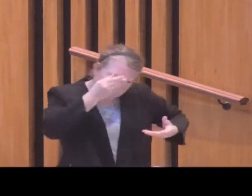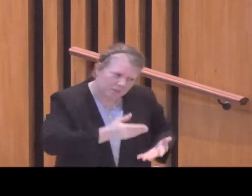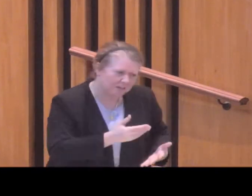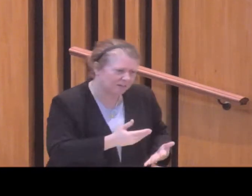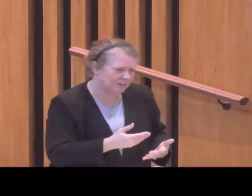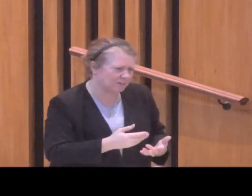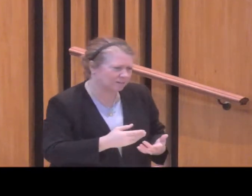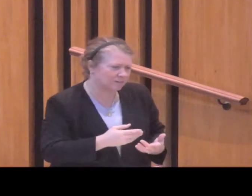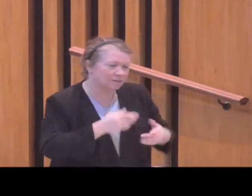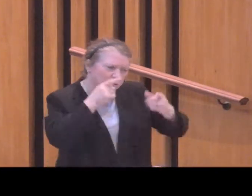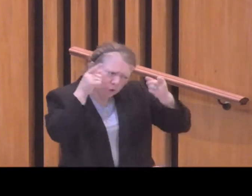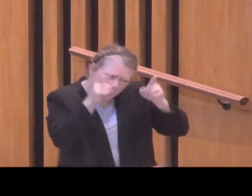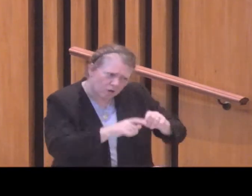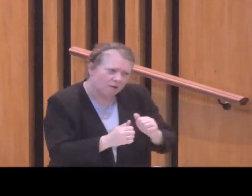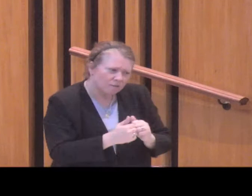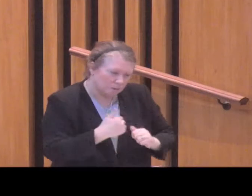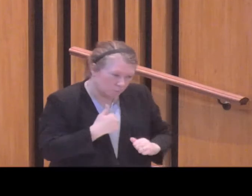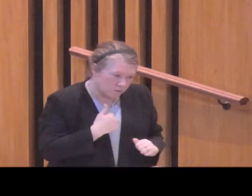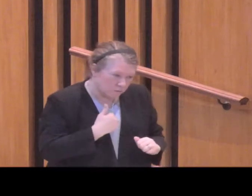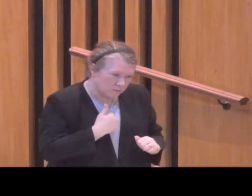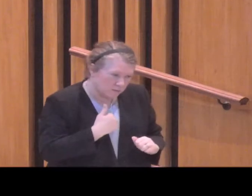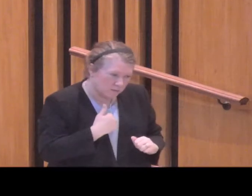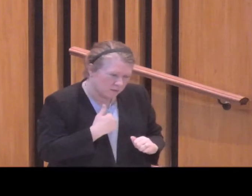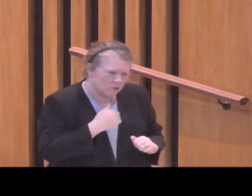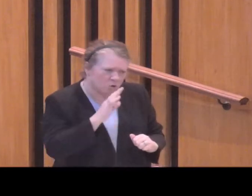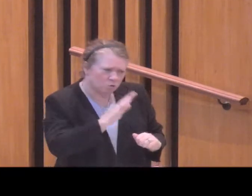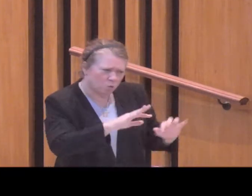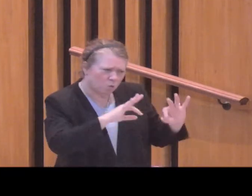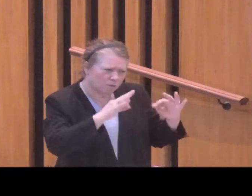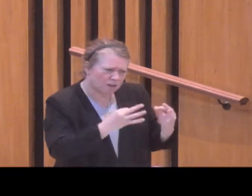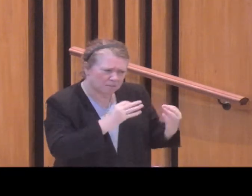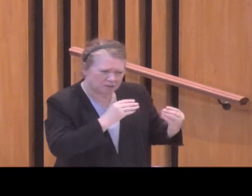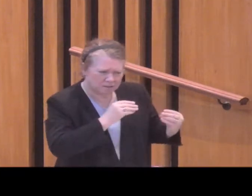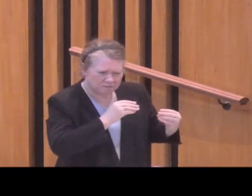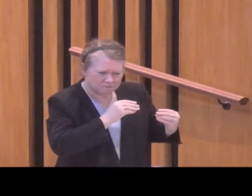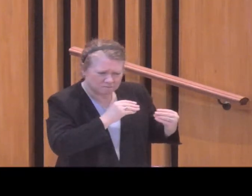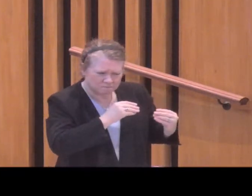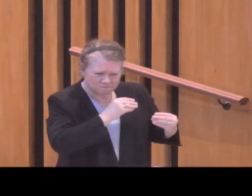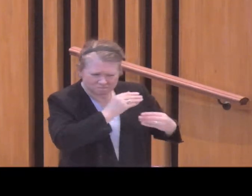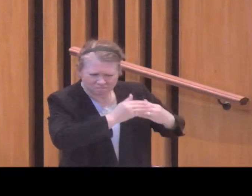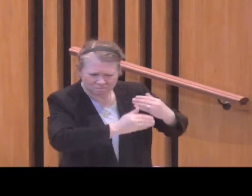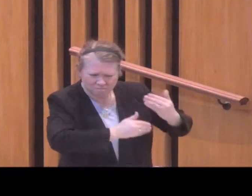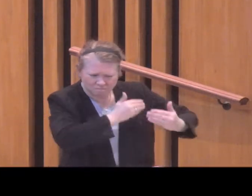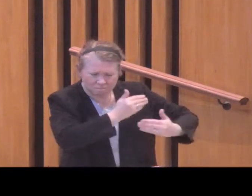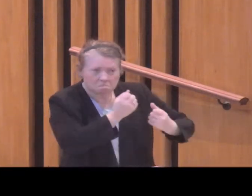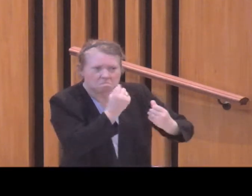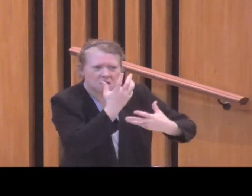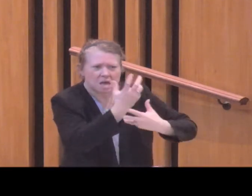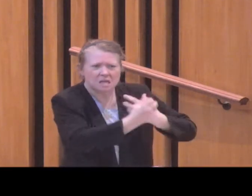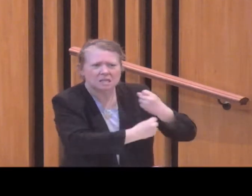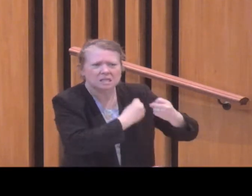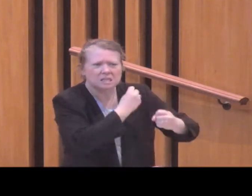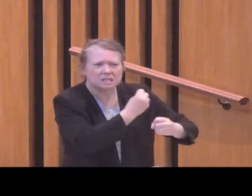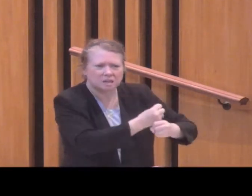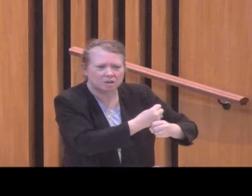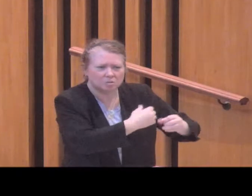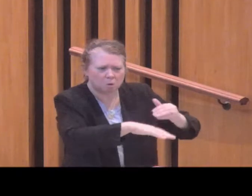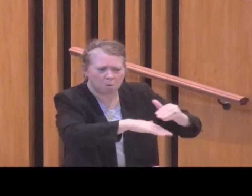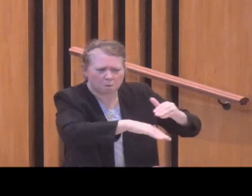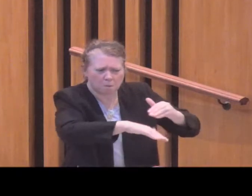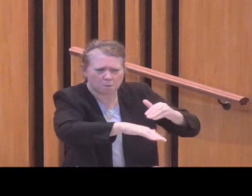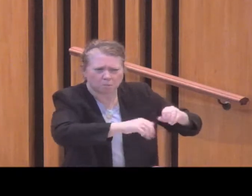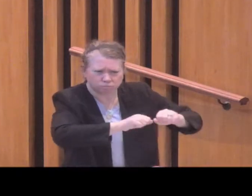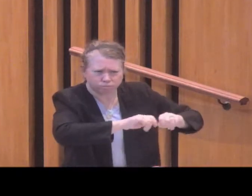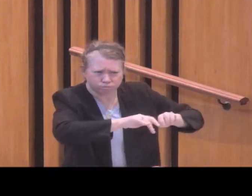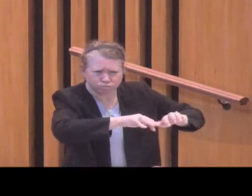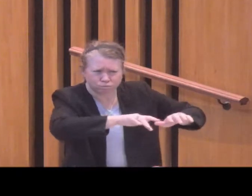the covenant, his descendants would be as numerous as the stars. Another example